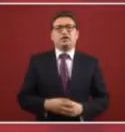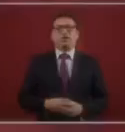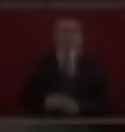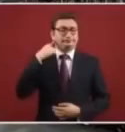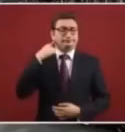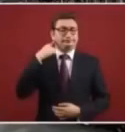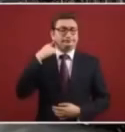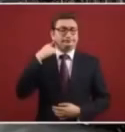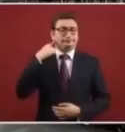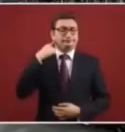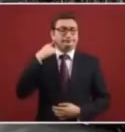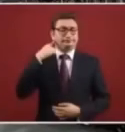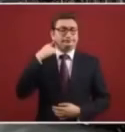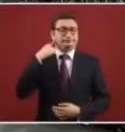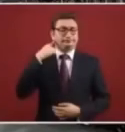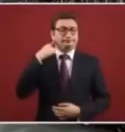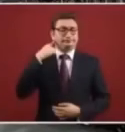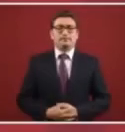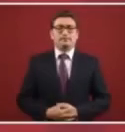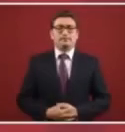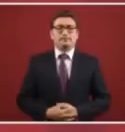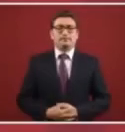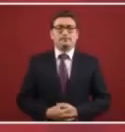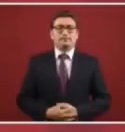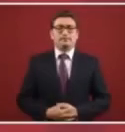That is said somewhere further. Let's see.